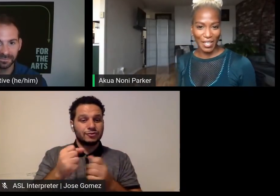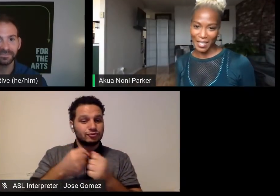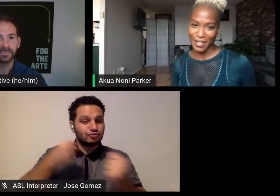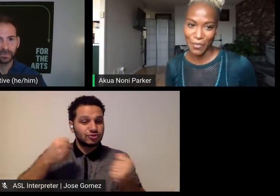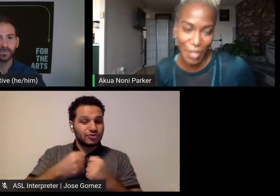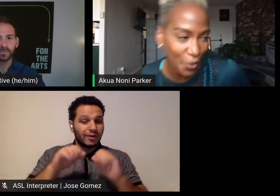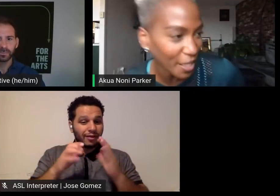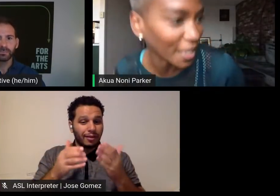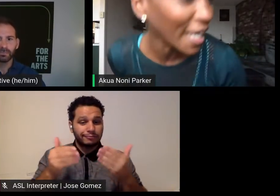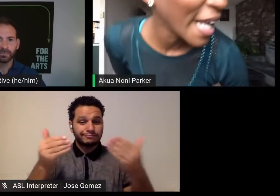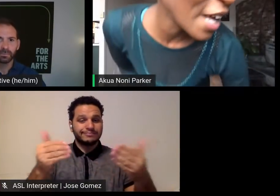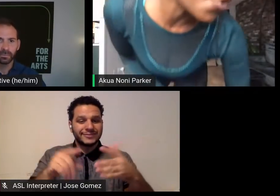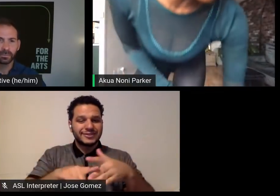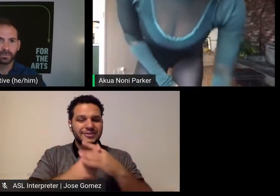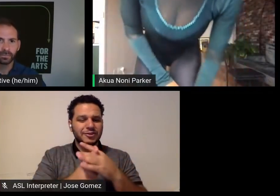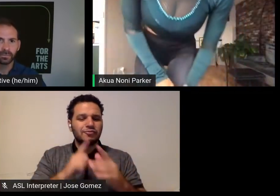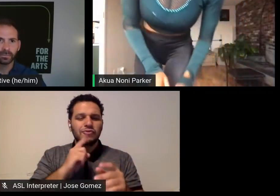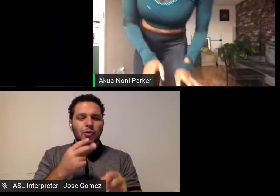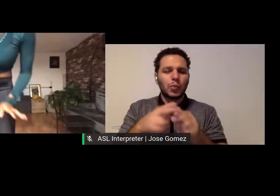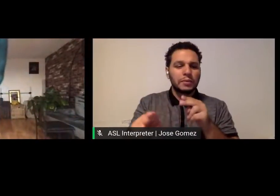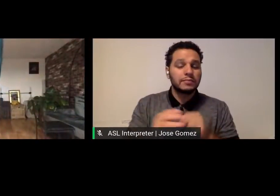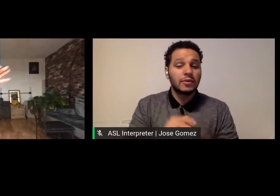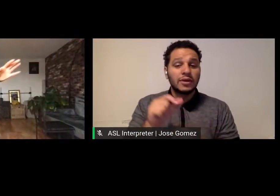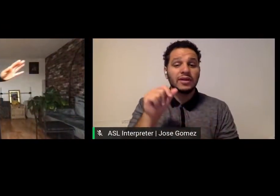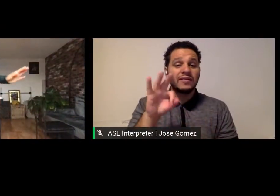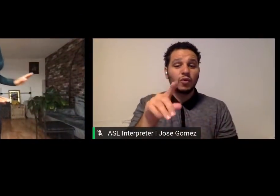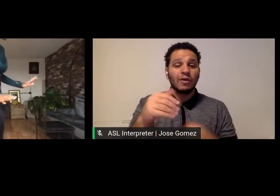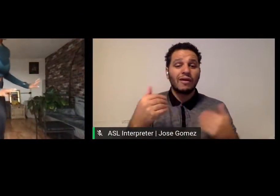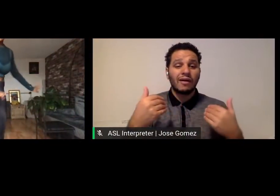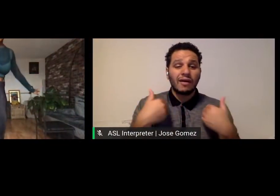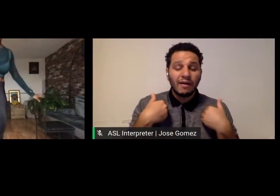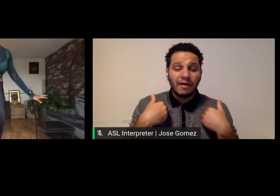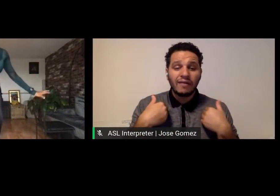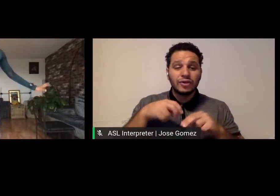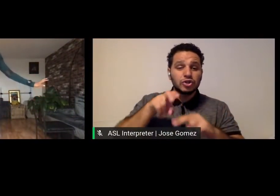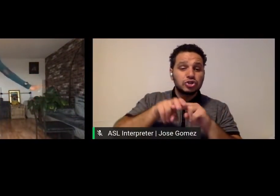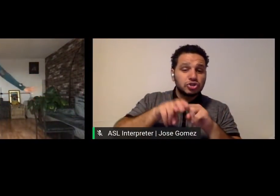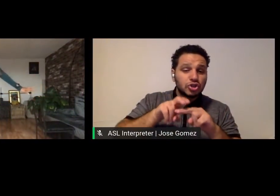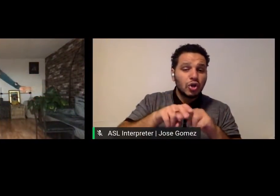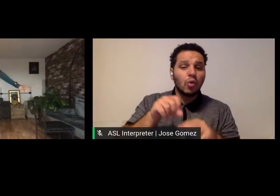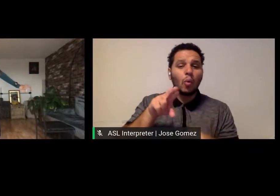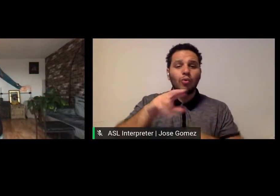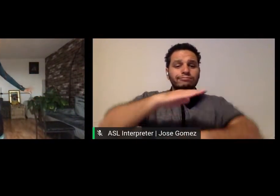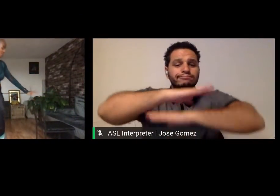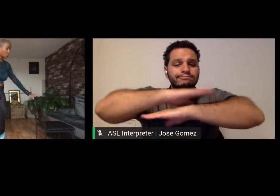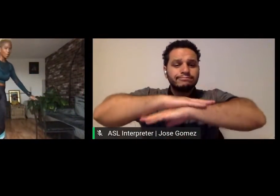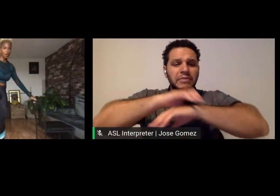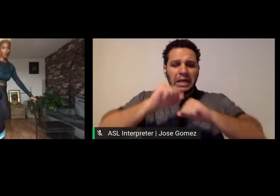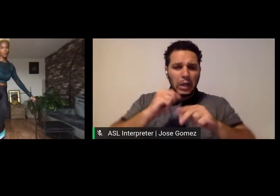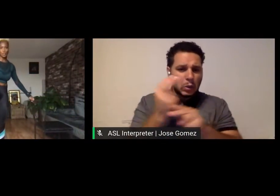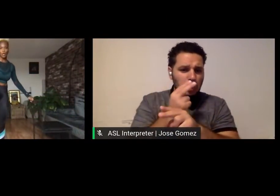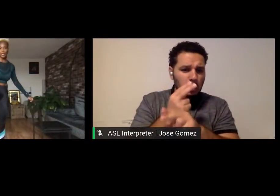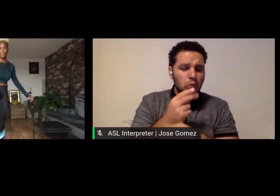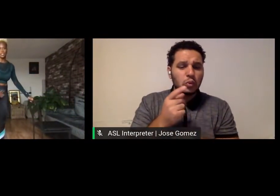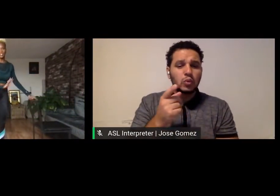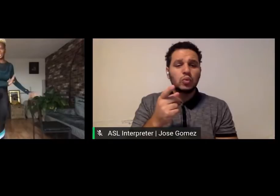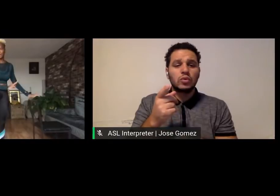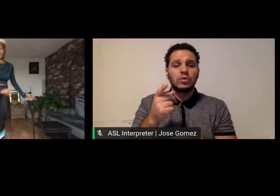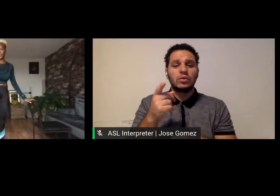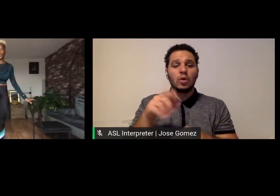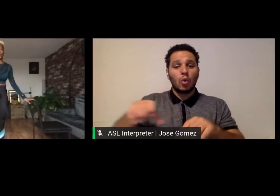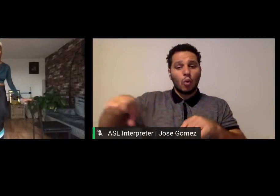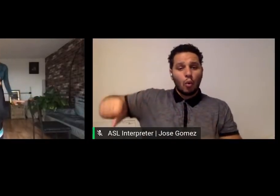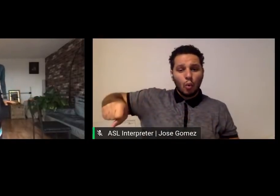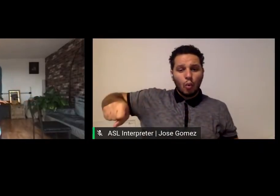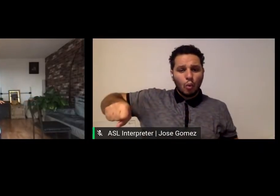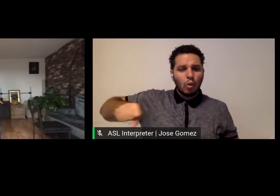get started really quickly. If you have a chair or even your desk you can use, if you want to hold on, just have